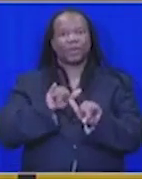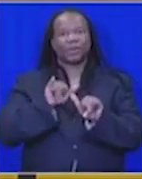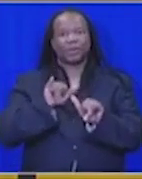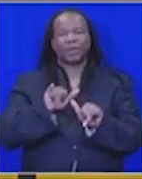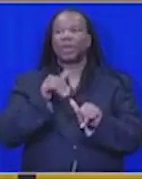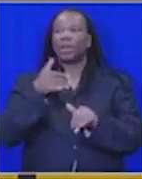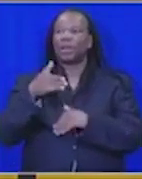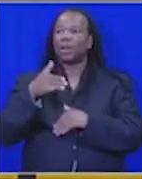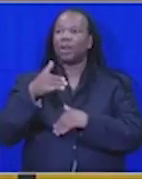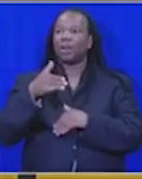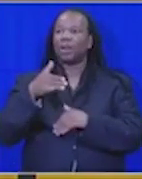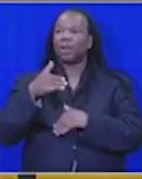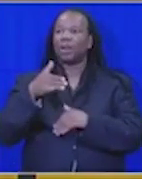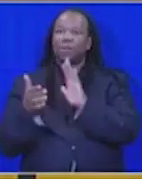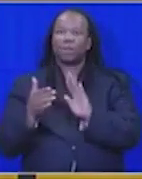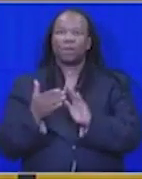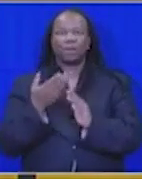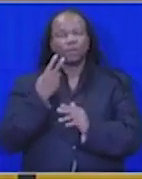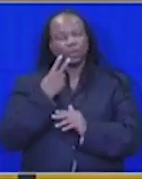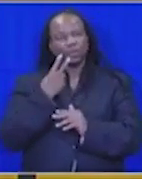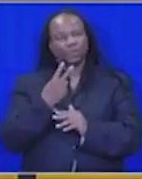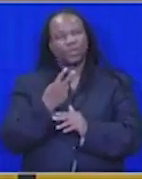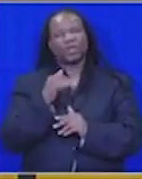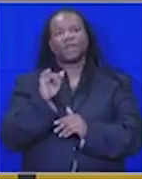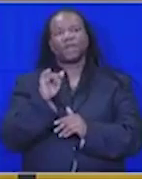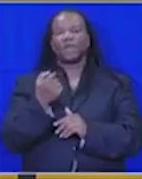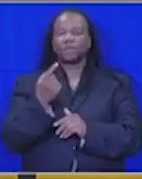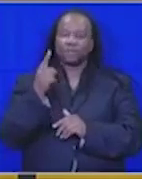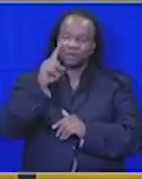noticed, Honourable Chairperson, that these days, almost every day now, there's a